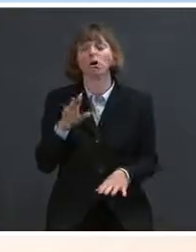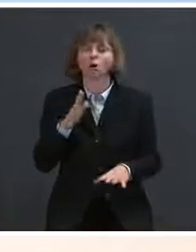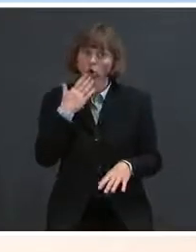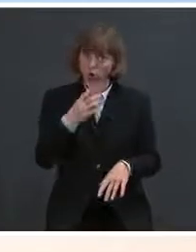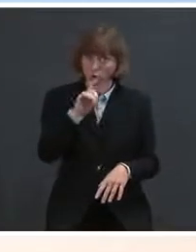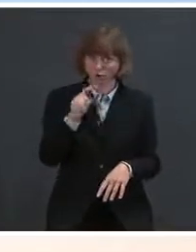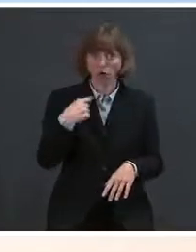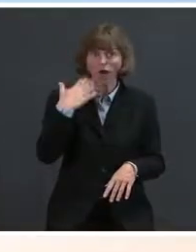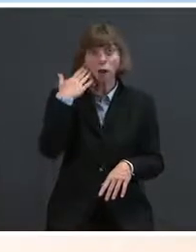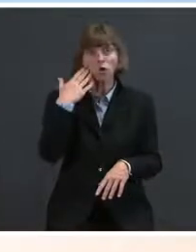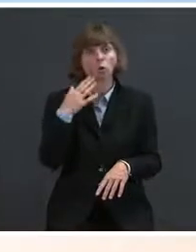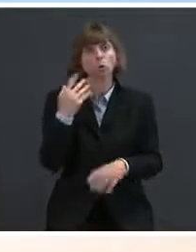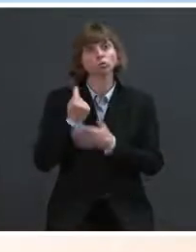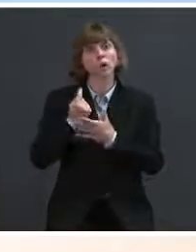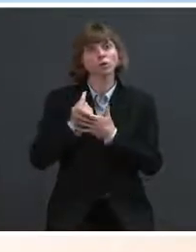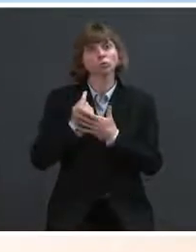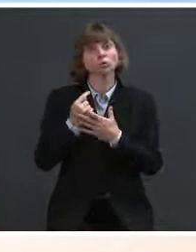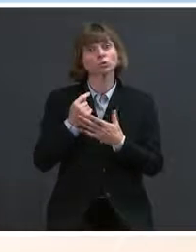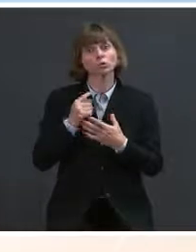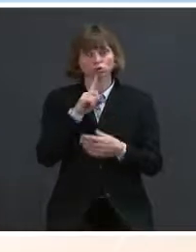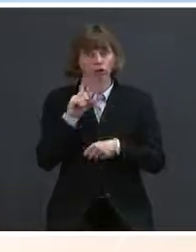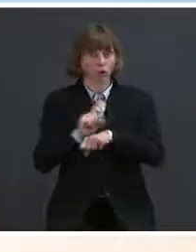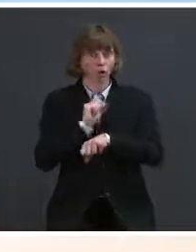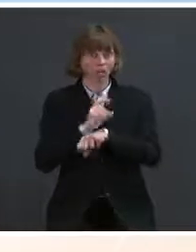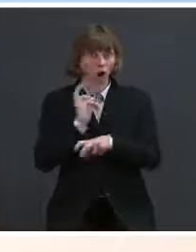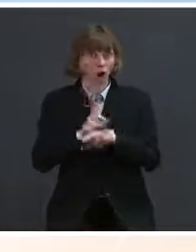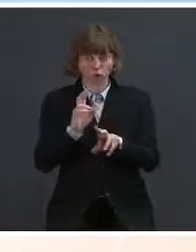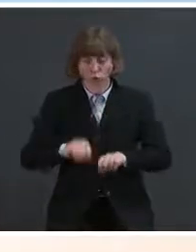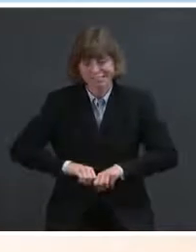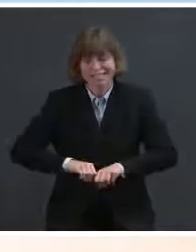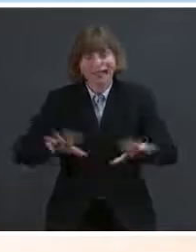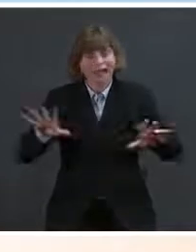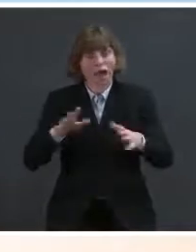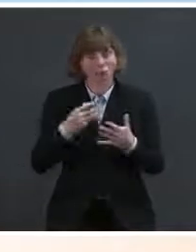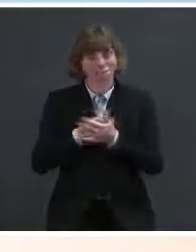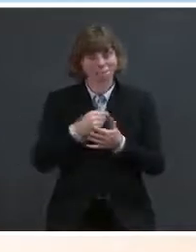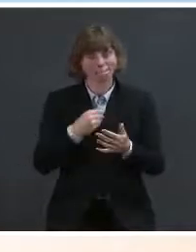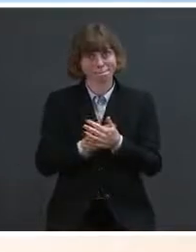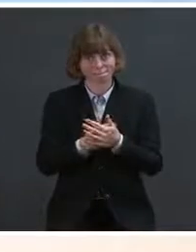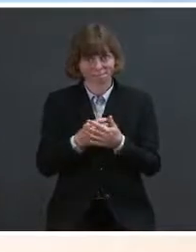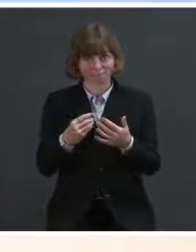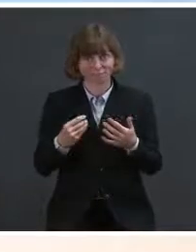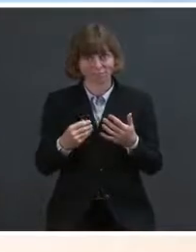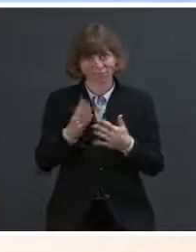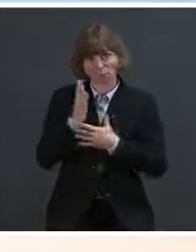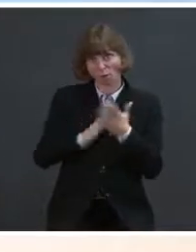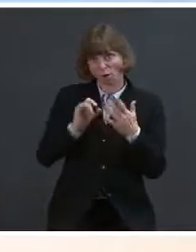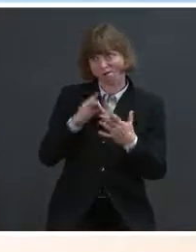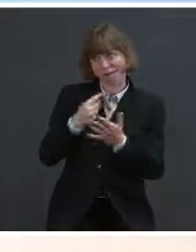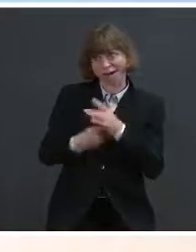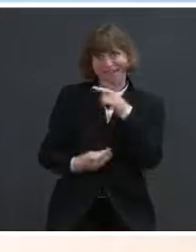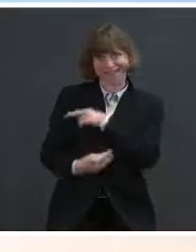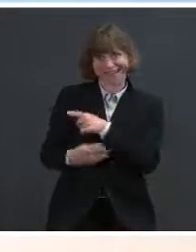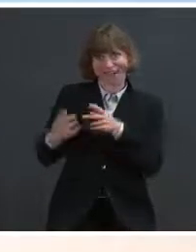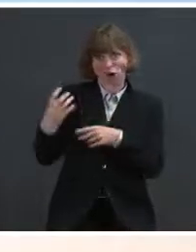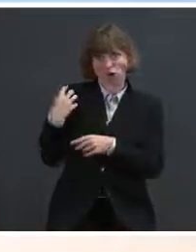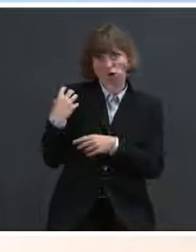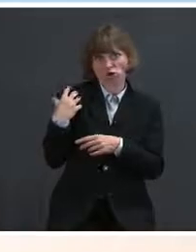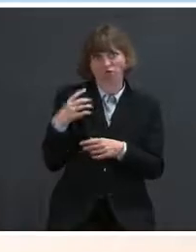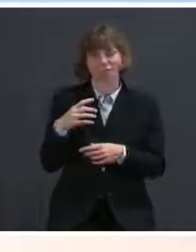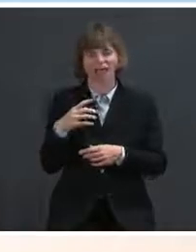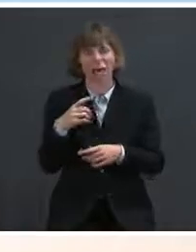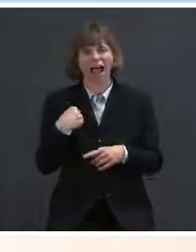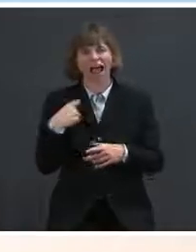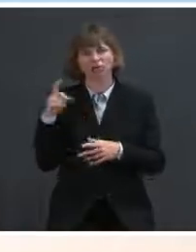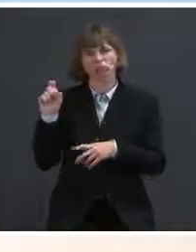at ensuring that this money is getting out the door, that the portions of the money they're overseeing, but I'd have to talk to them more about how that will